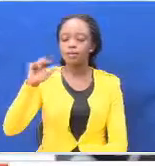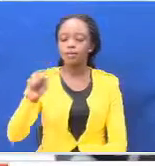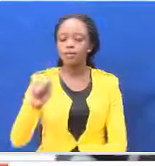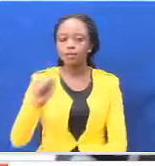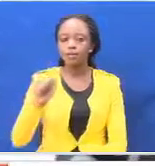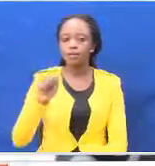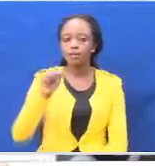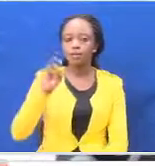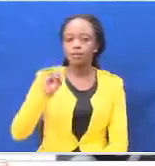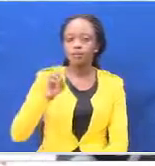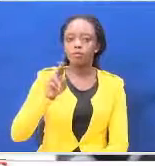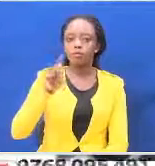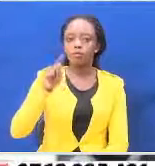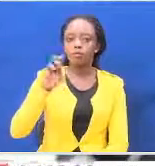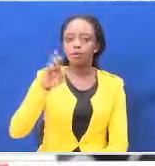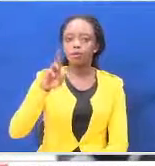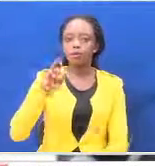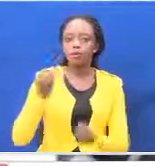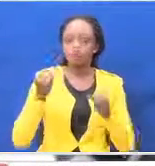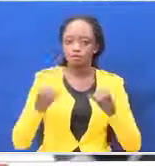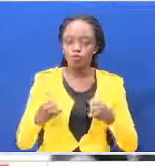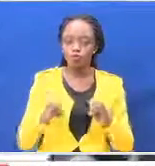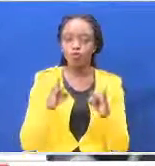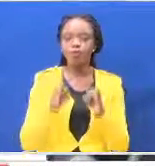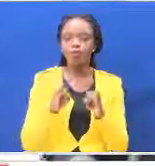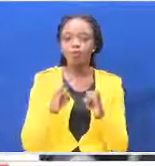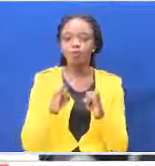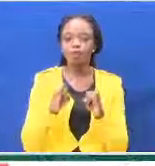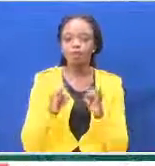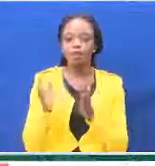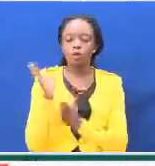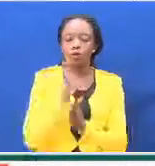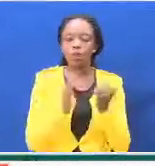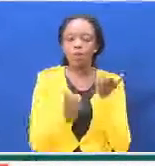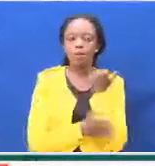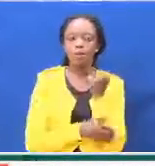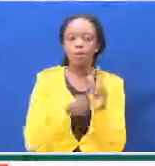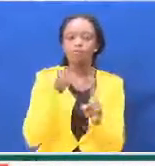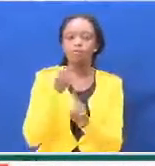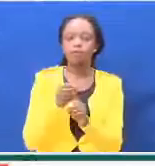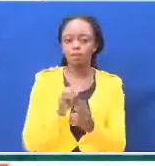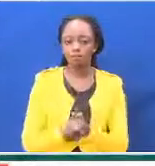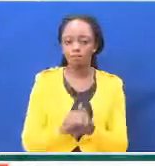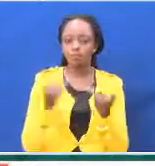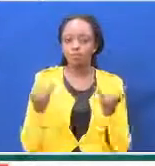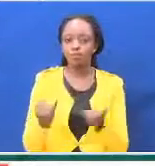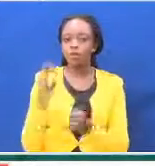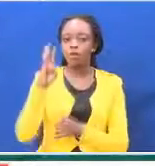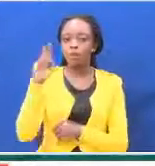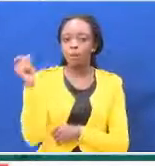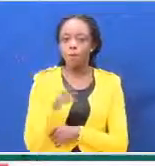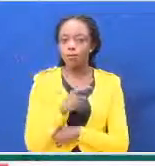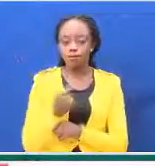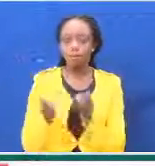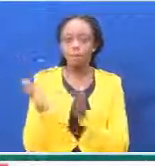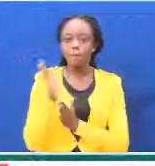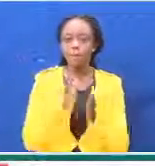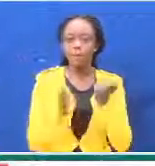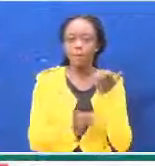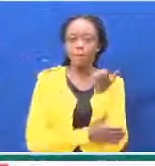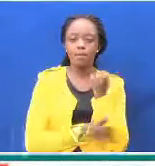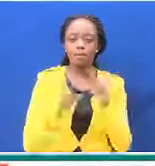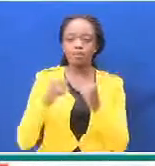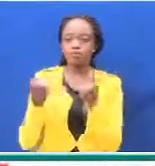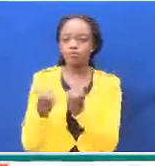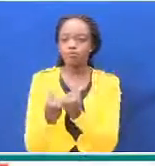Mutere, attempted to stage a leadership coup in the party. It's now 4 months since an attempted coup in for the Kenya